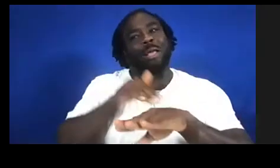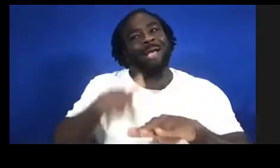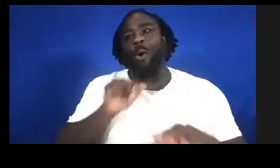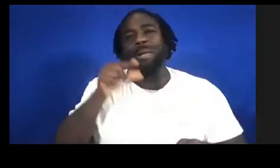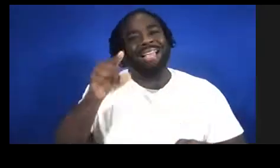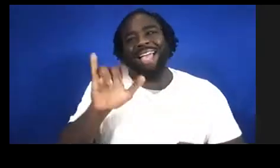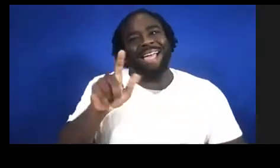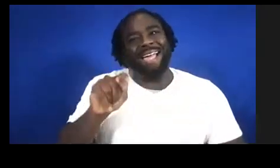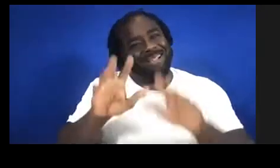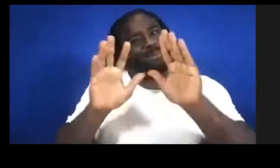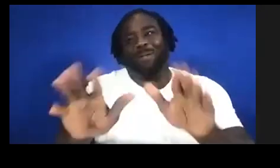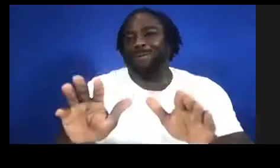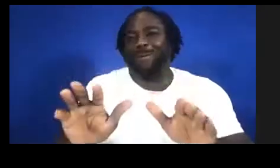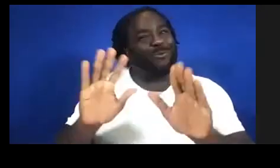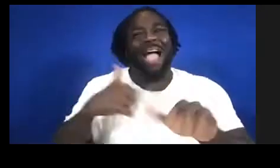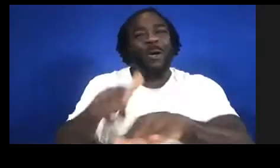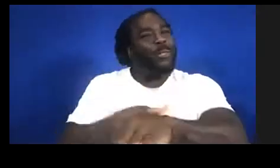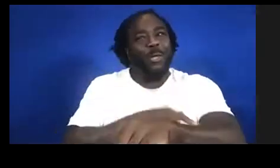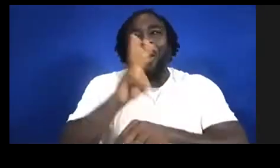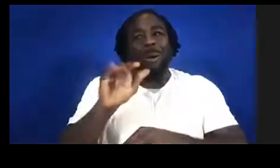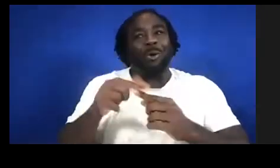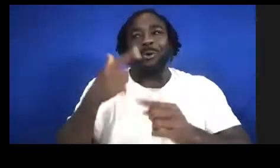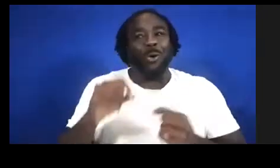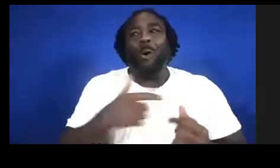Steve, what we gonna do for iPhone 20?